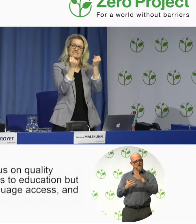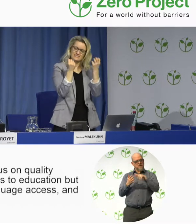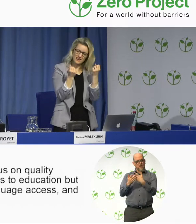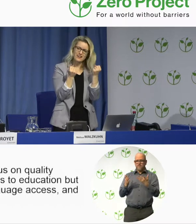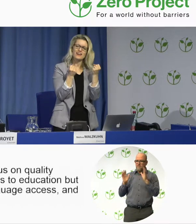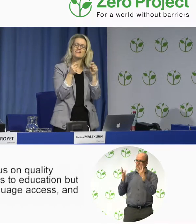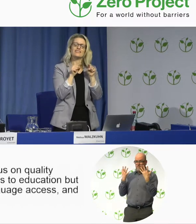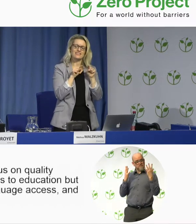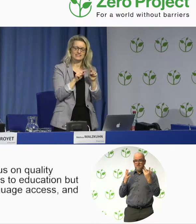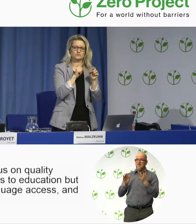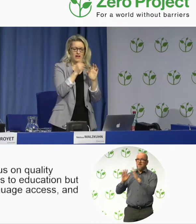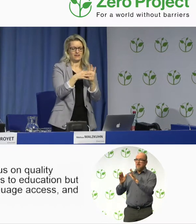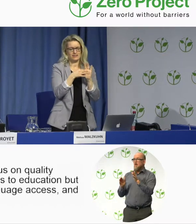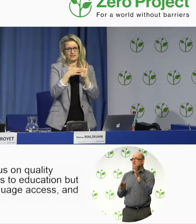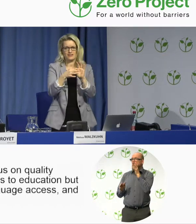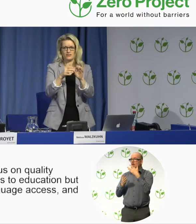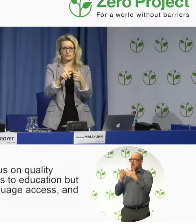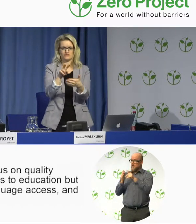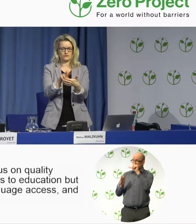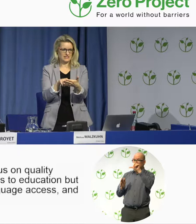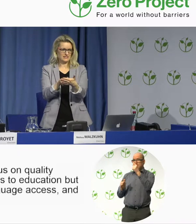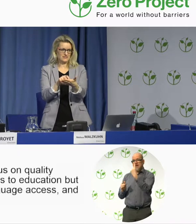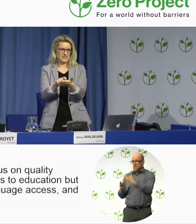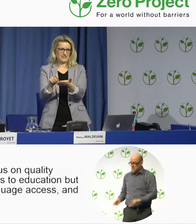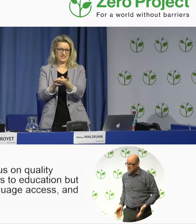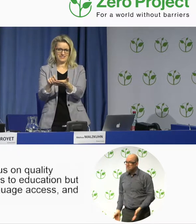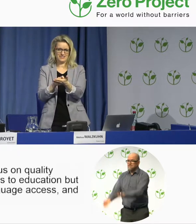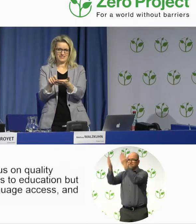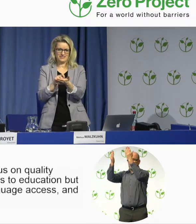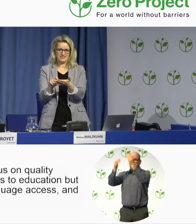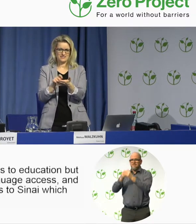means access to sign language. Having